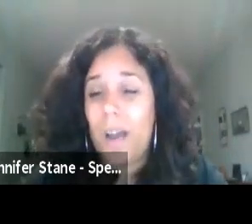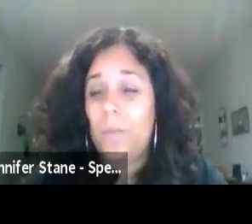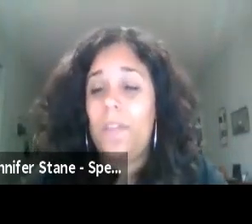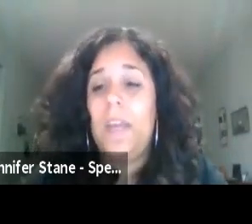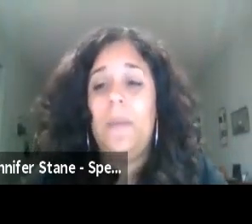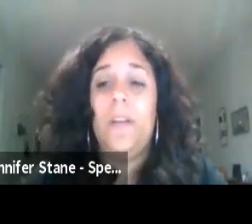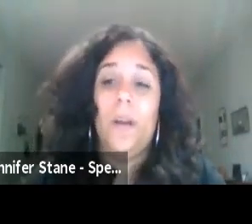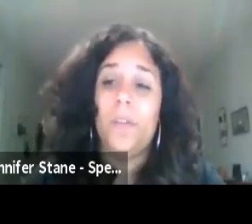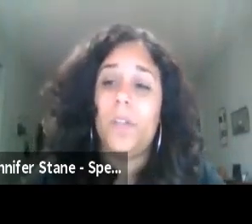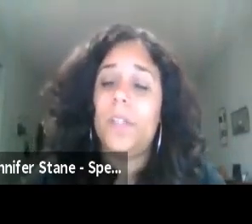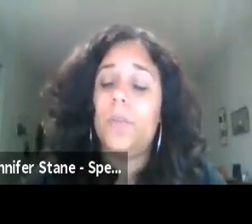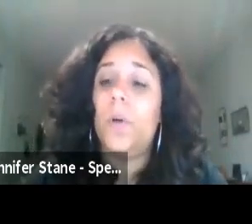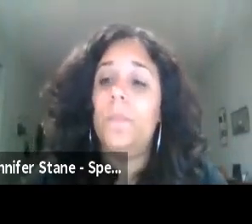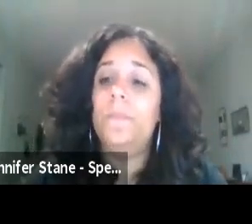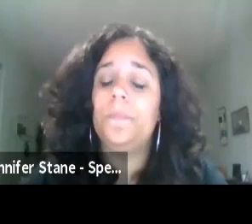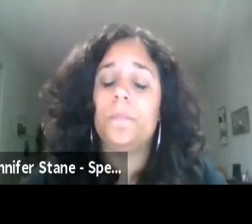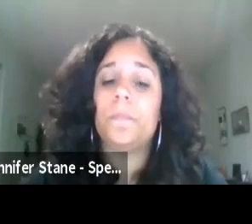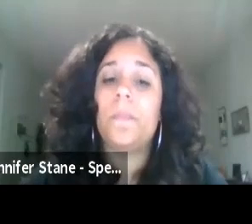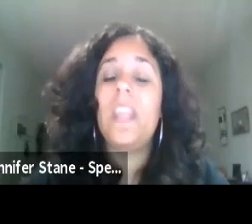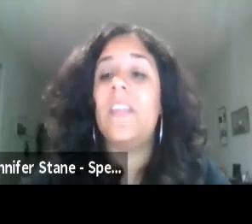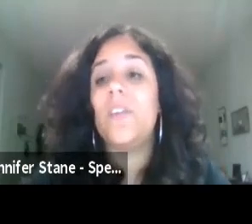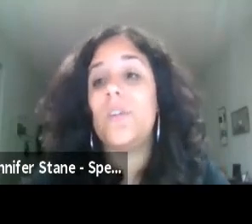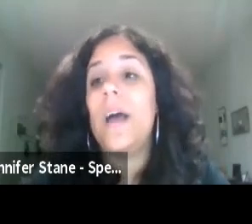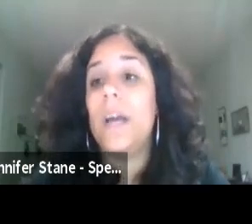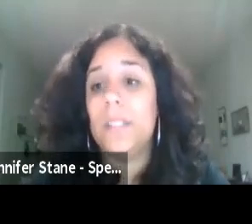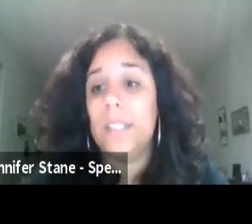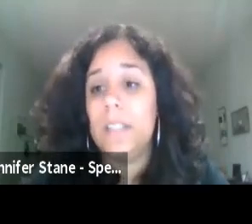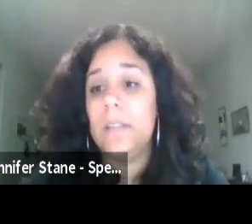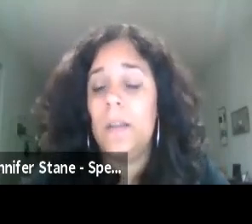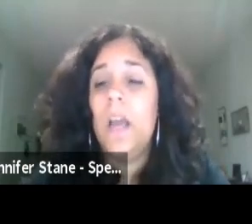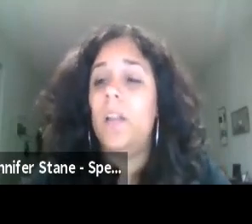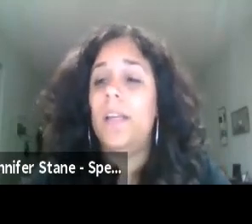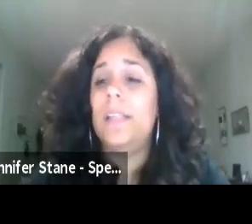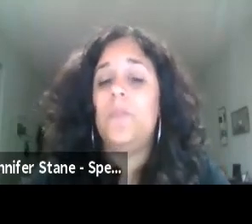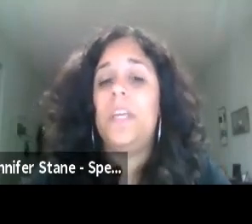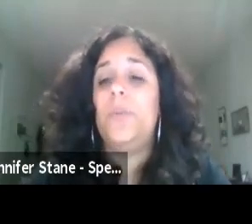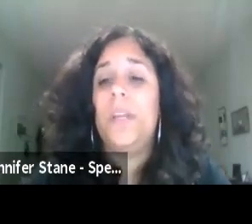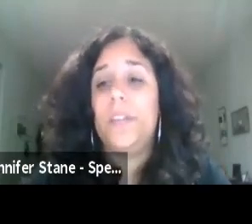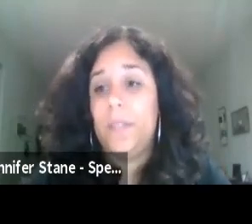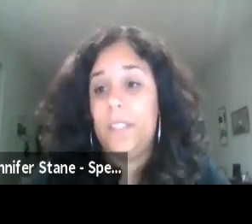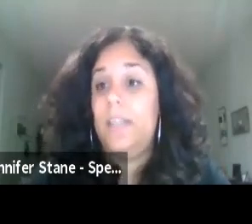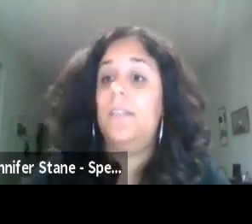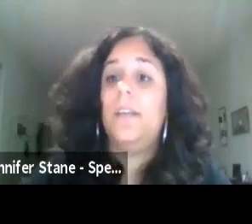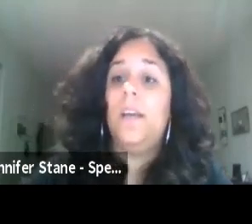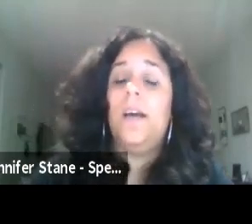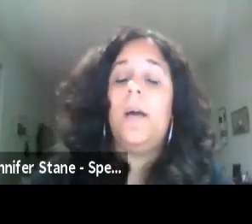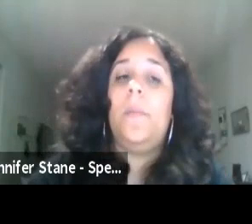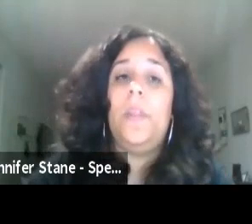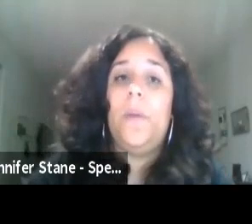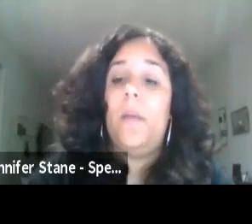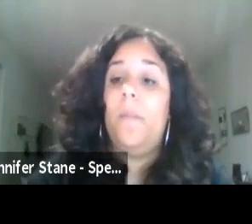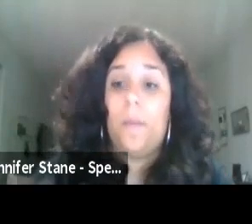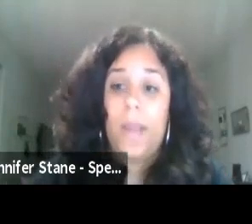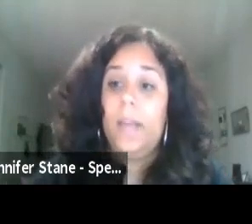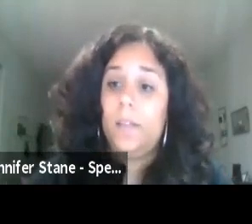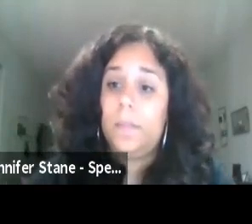struggle a lot with keeping their numbers under control. And they also have gum disease. A lot of times we can treat their gum disease, put